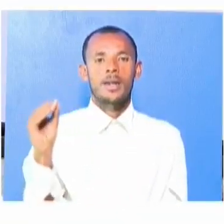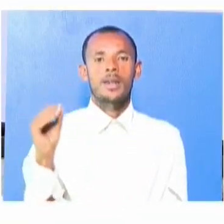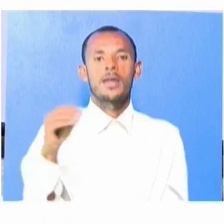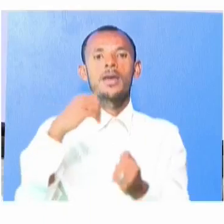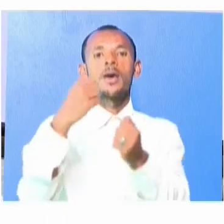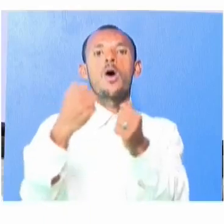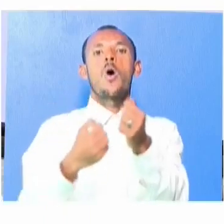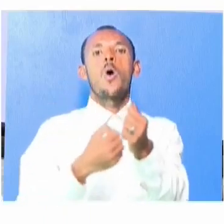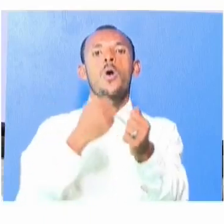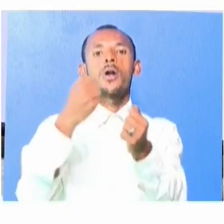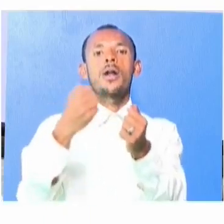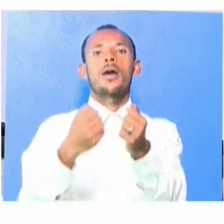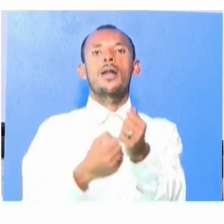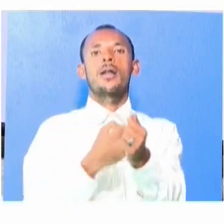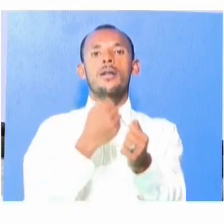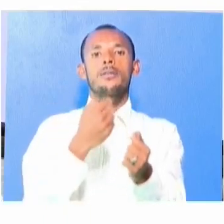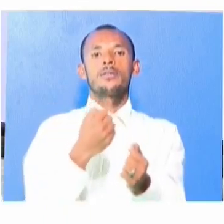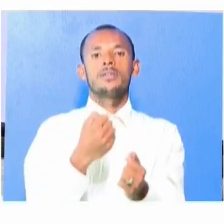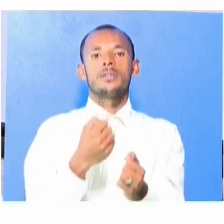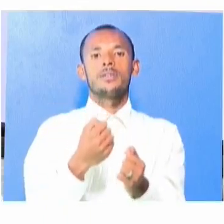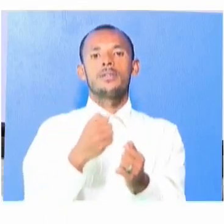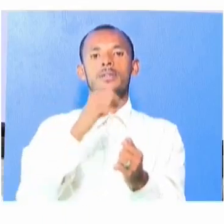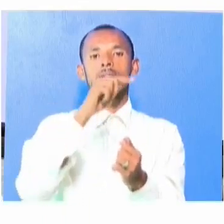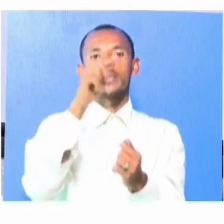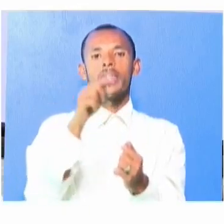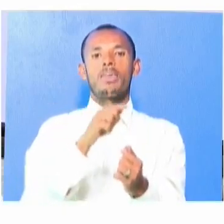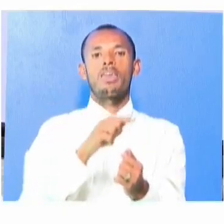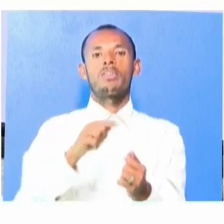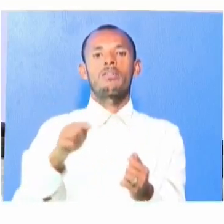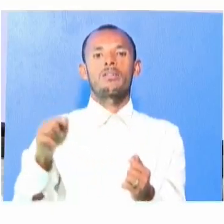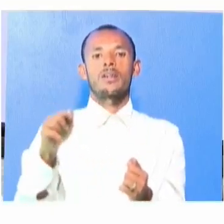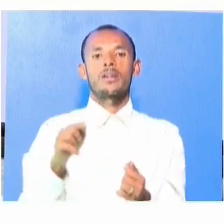ordering. Comparing and ordering